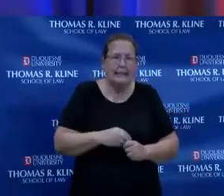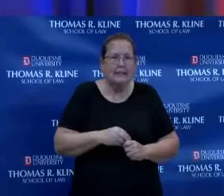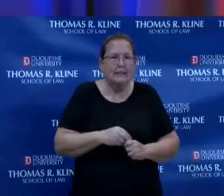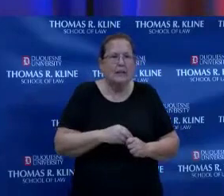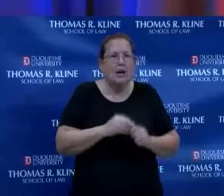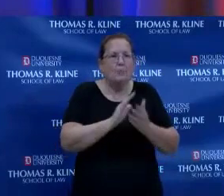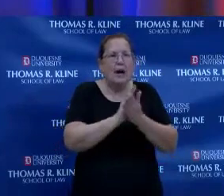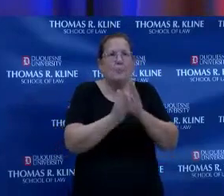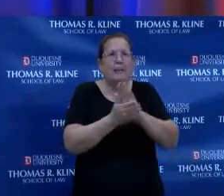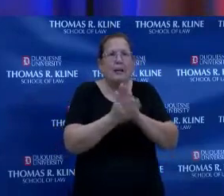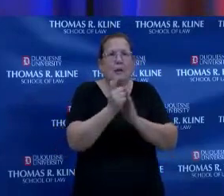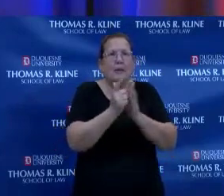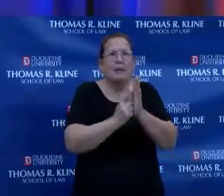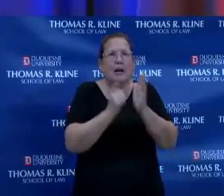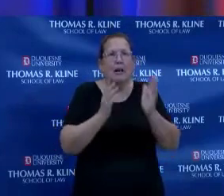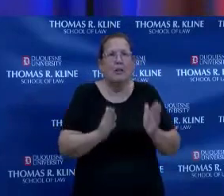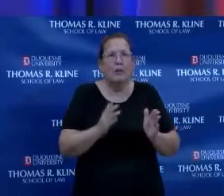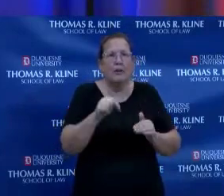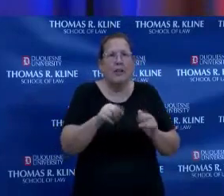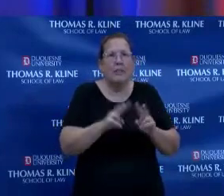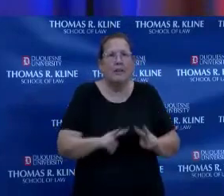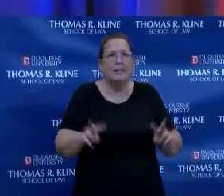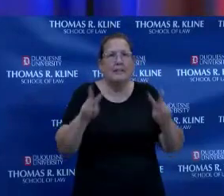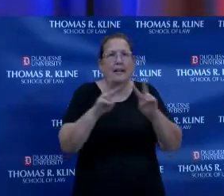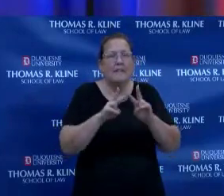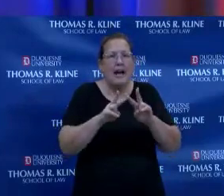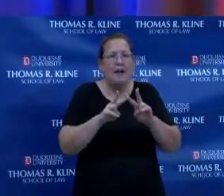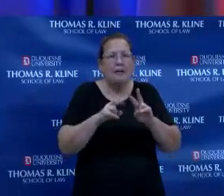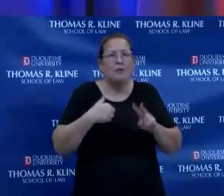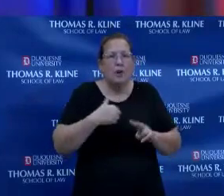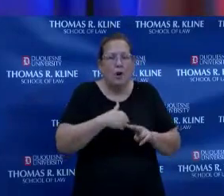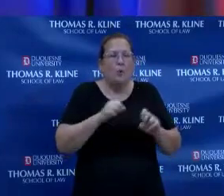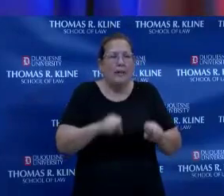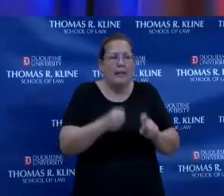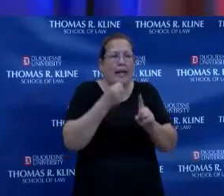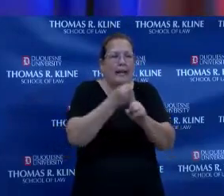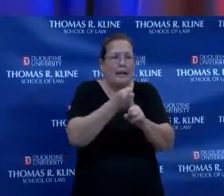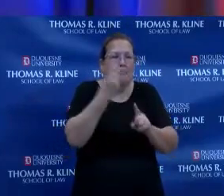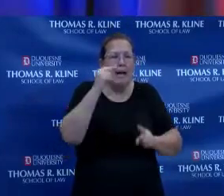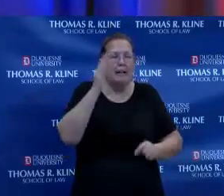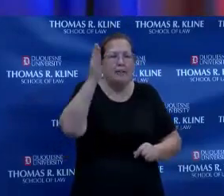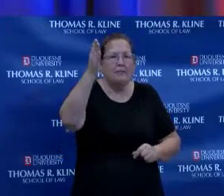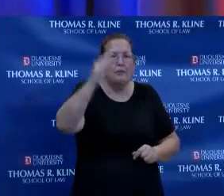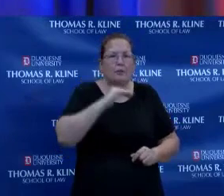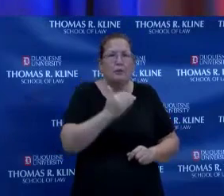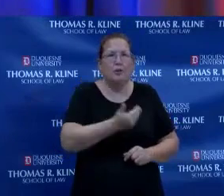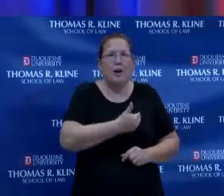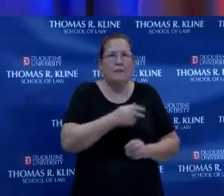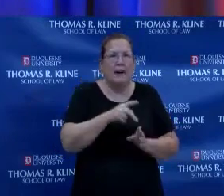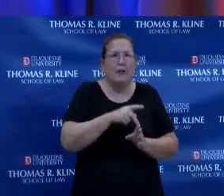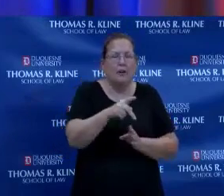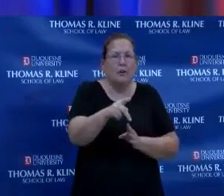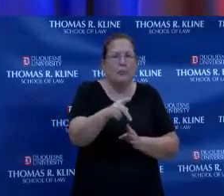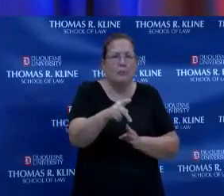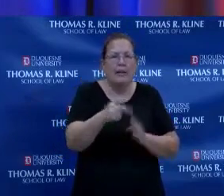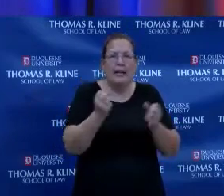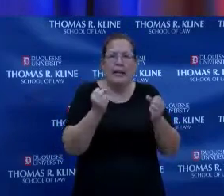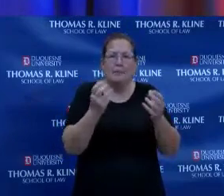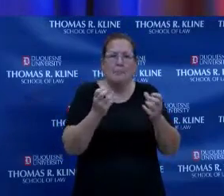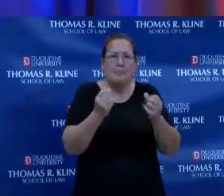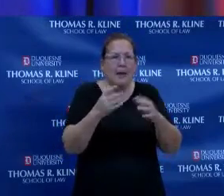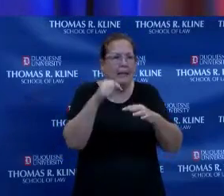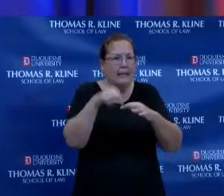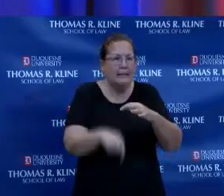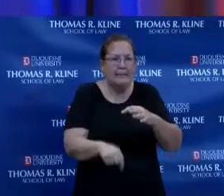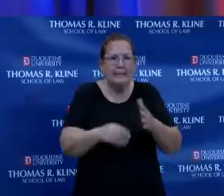and leading with these four values, we can impact the future of our profession and our society in profound ways.